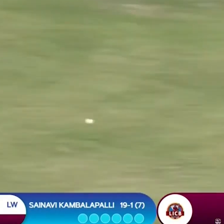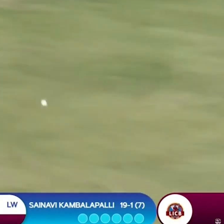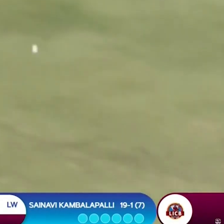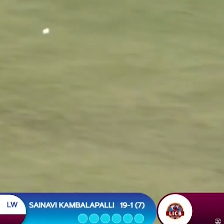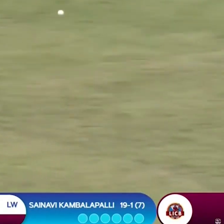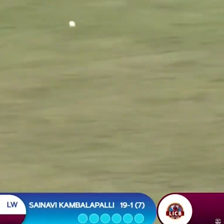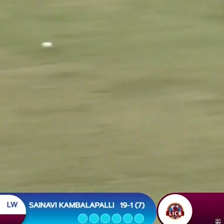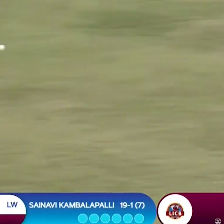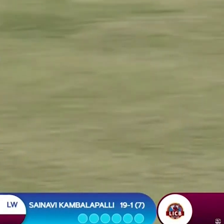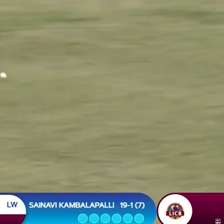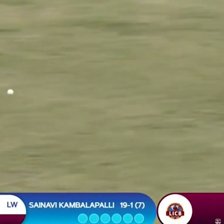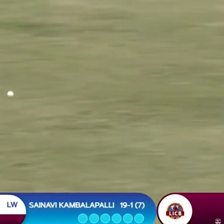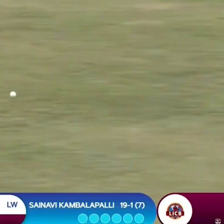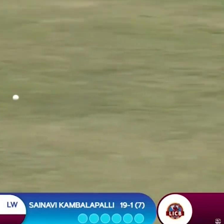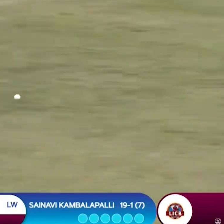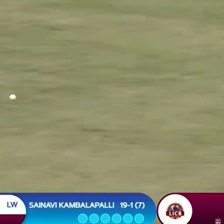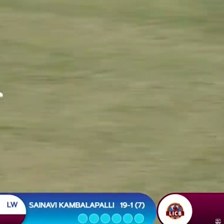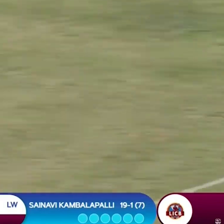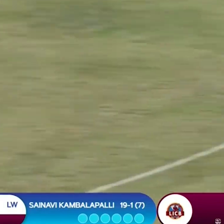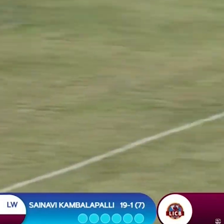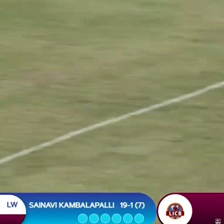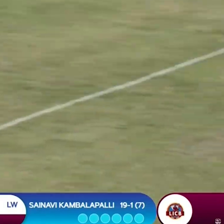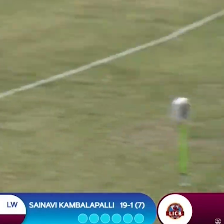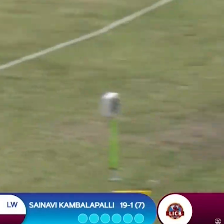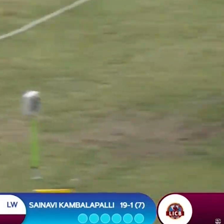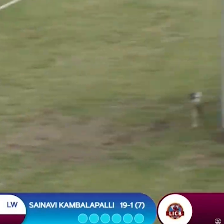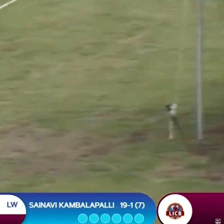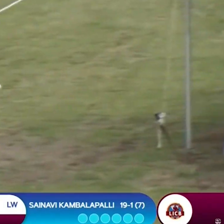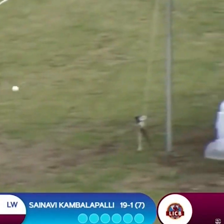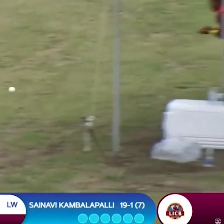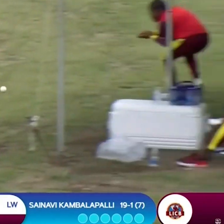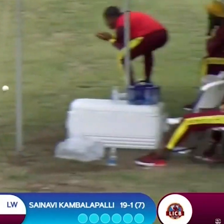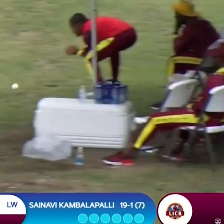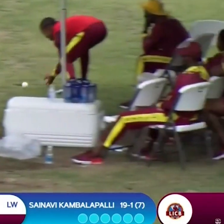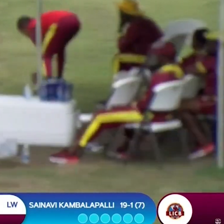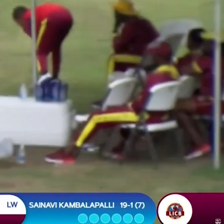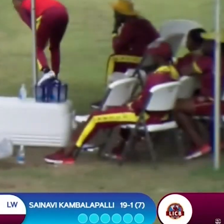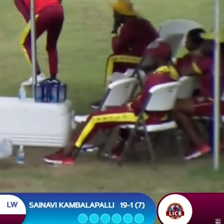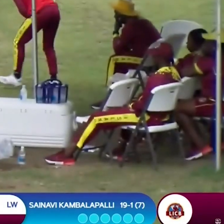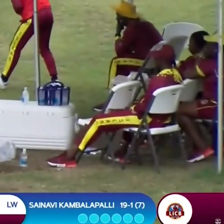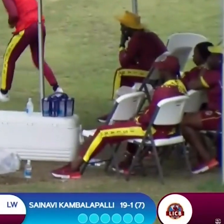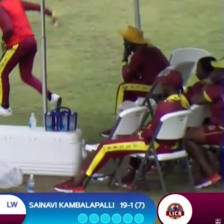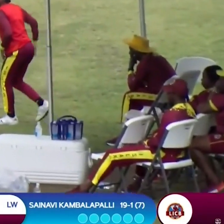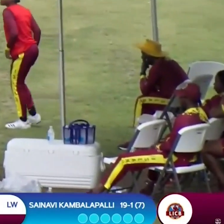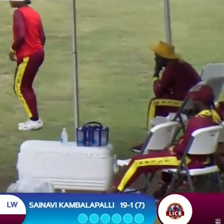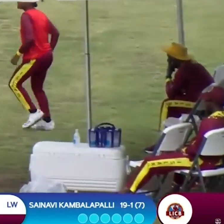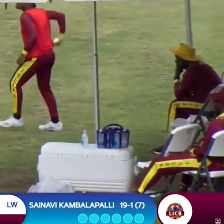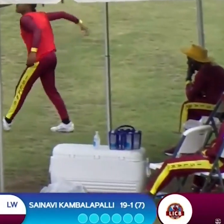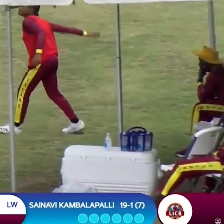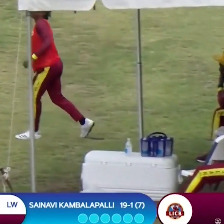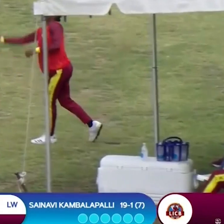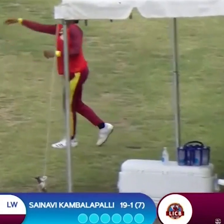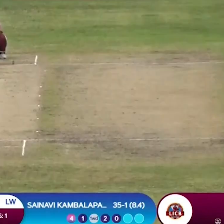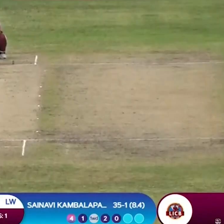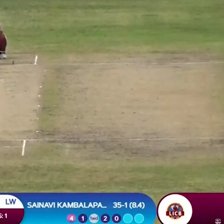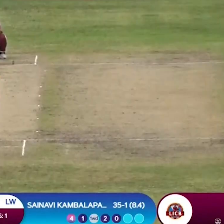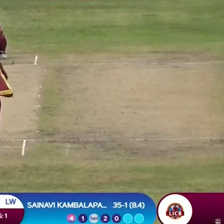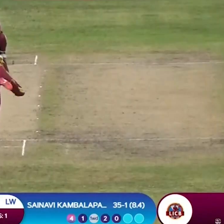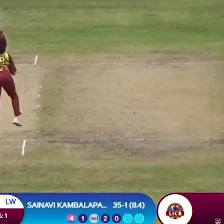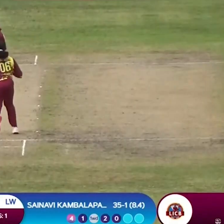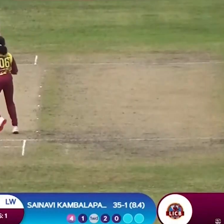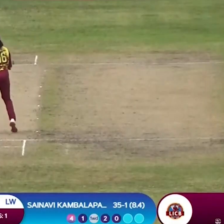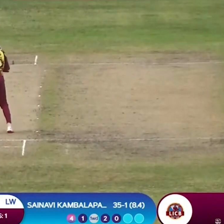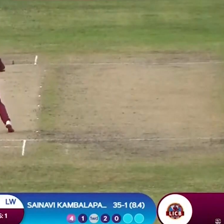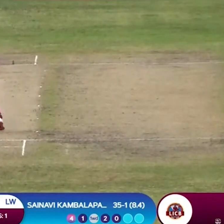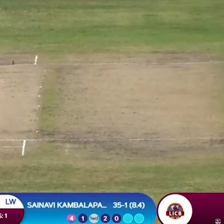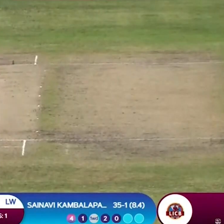Siavani continues, and made and misfields. It's running out towards the boundary. 4 to get